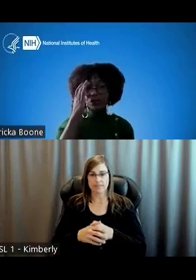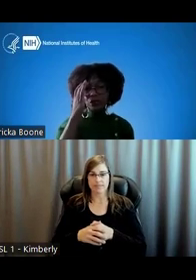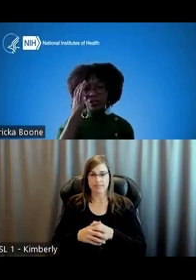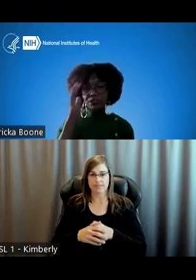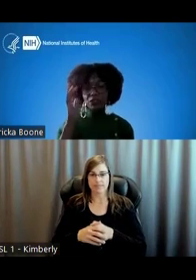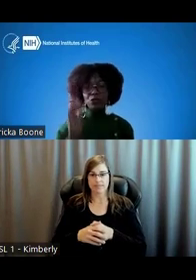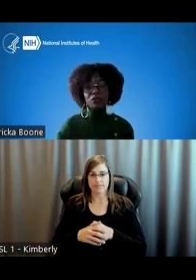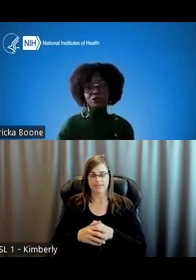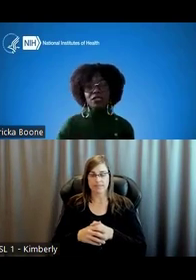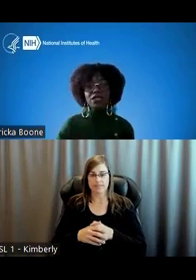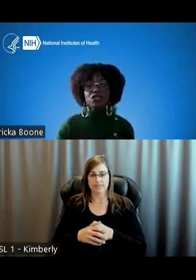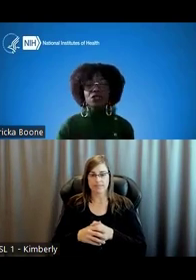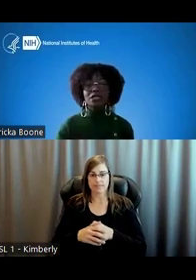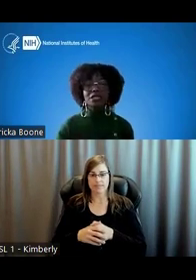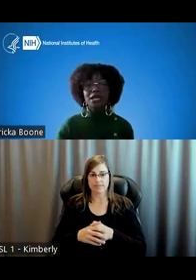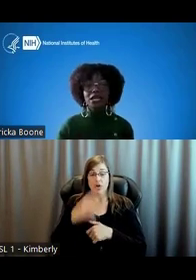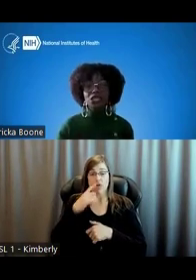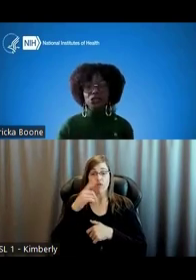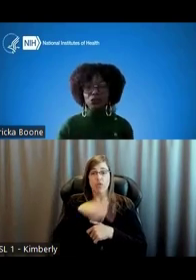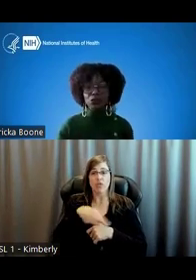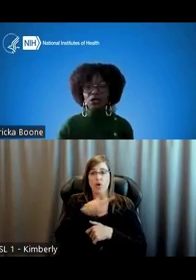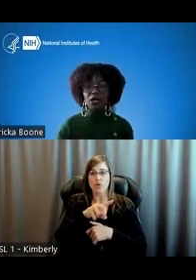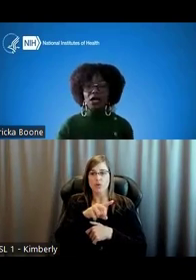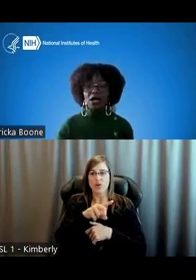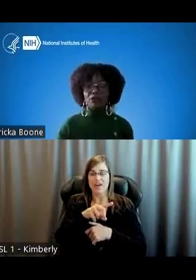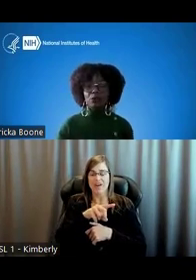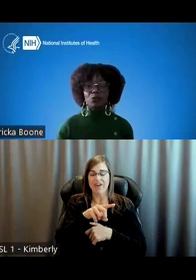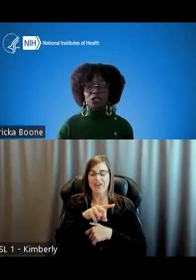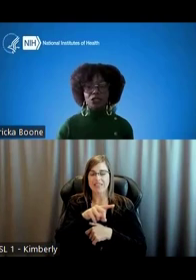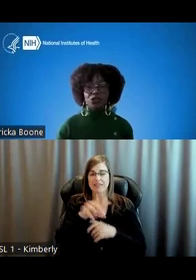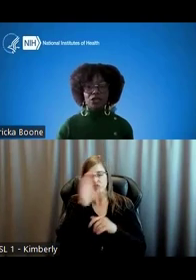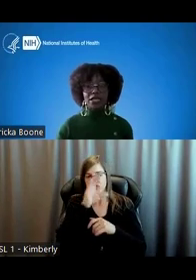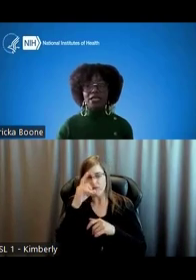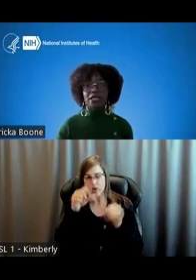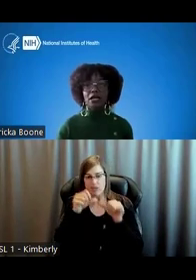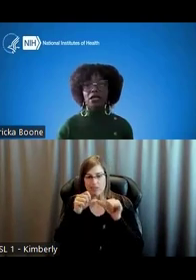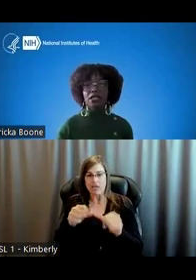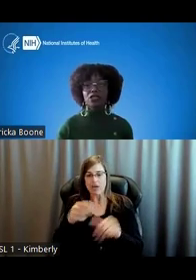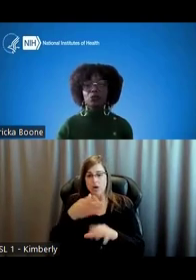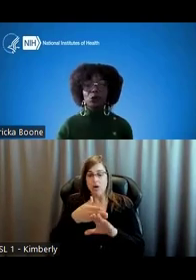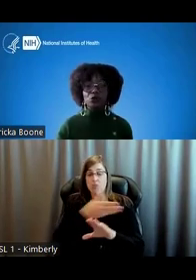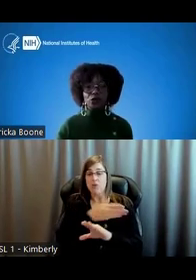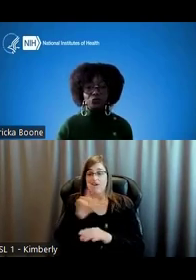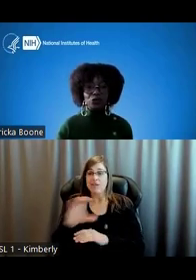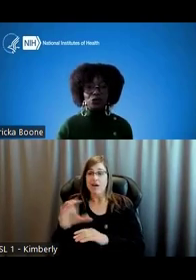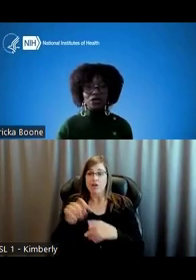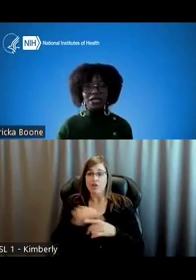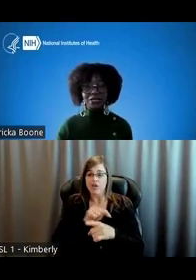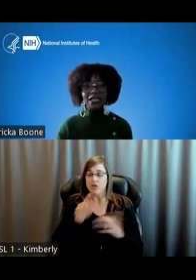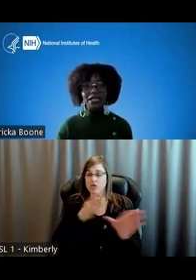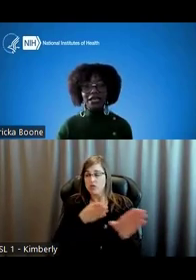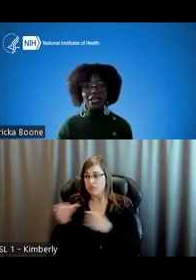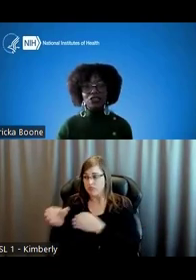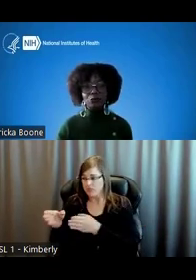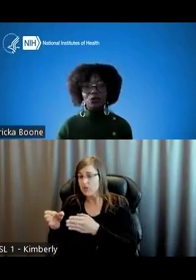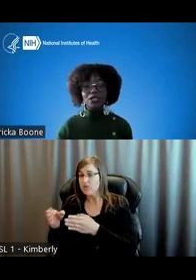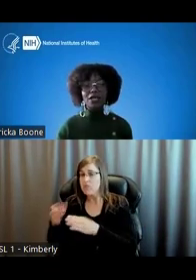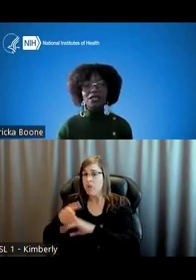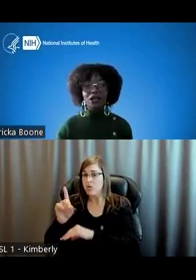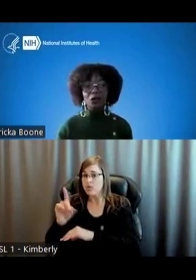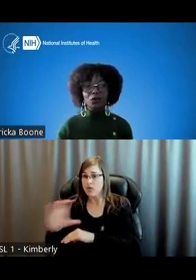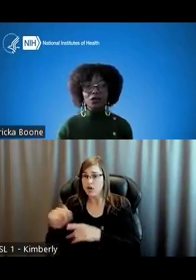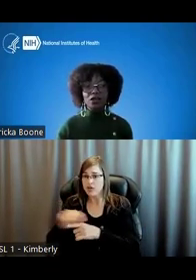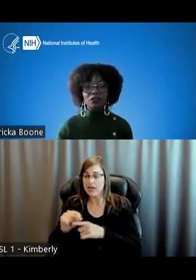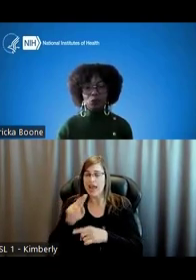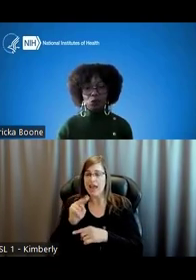So for those individuals that are seeking to continue from pre-doc training into postdoctoral training, NIH supports